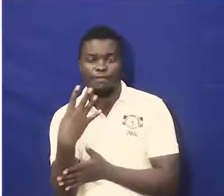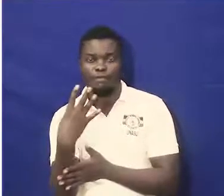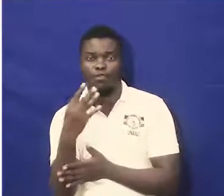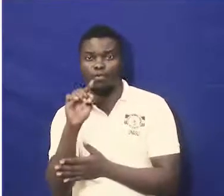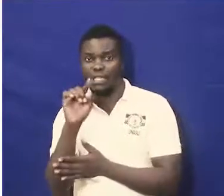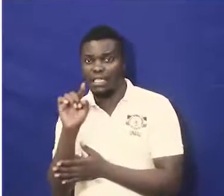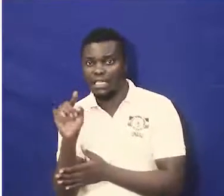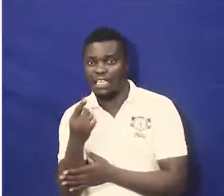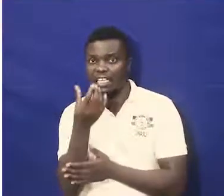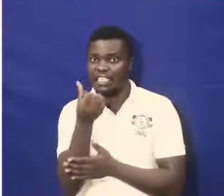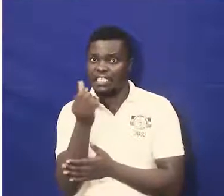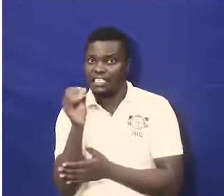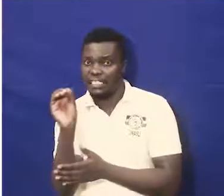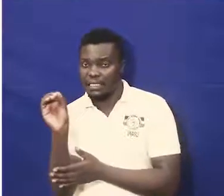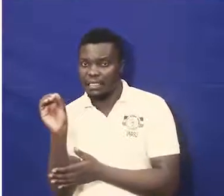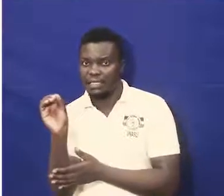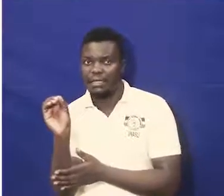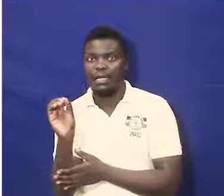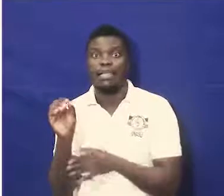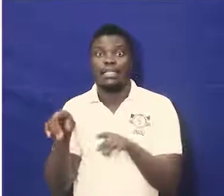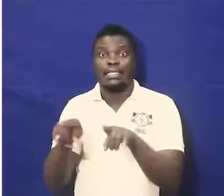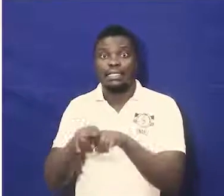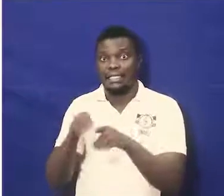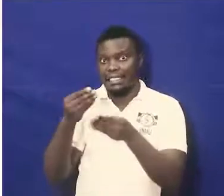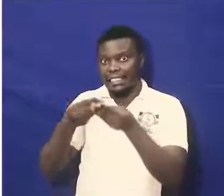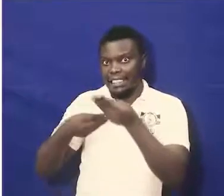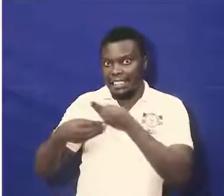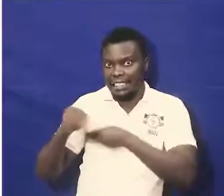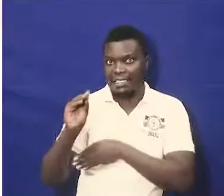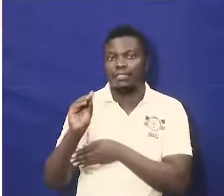54,600, which is selling price.